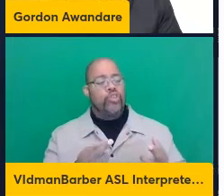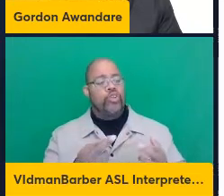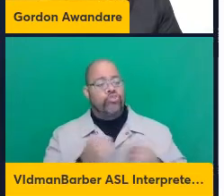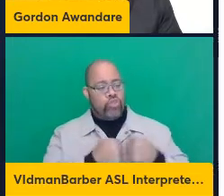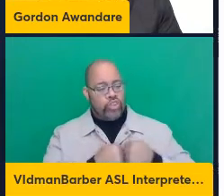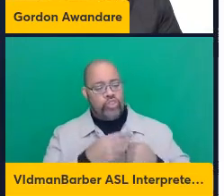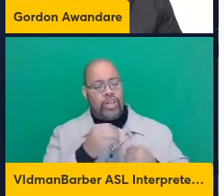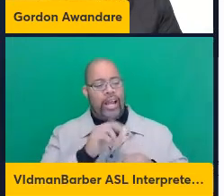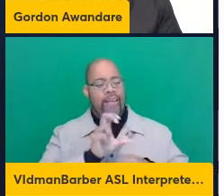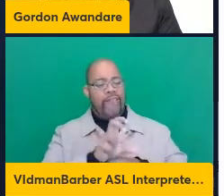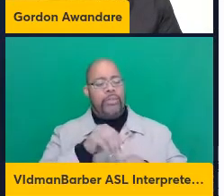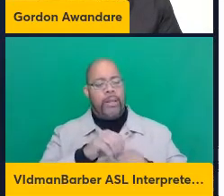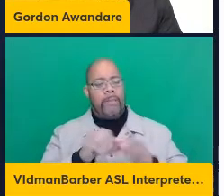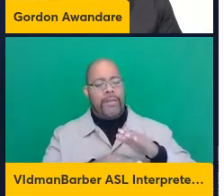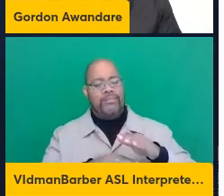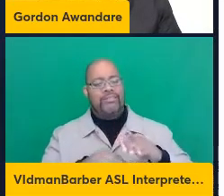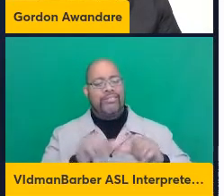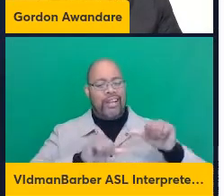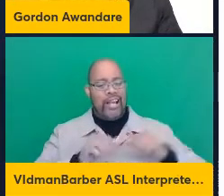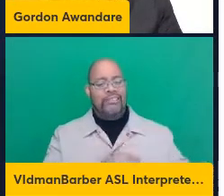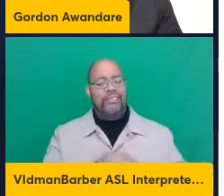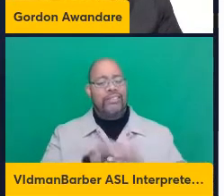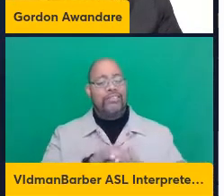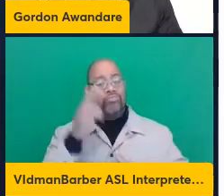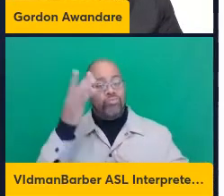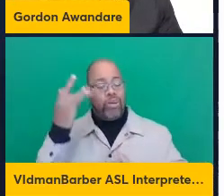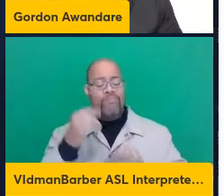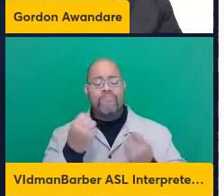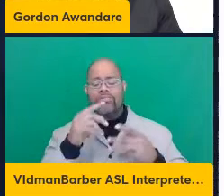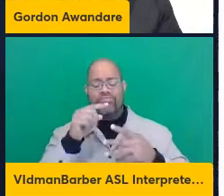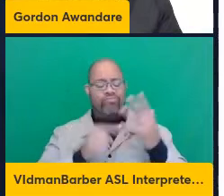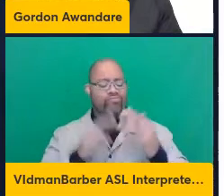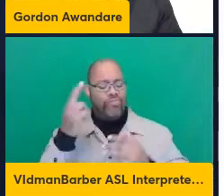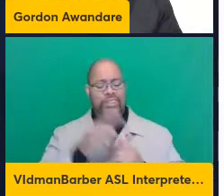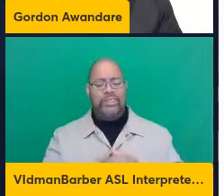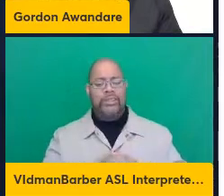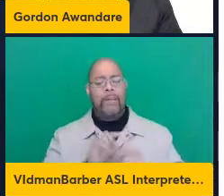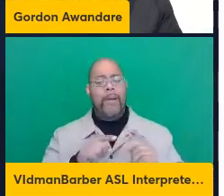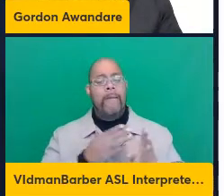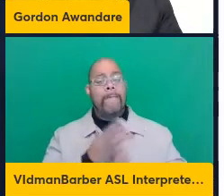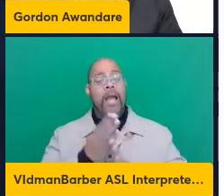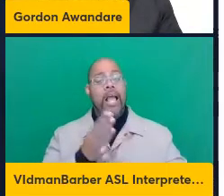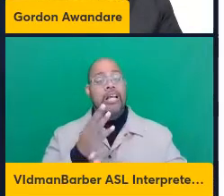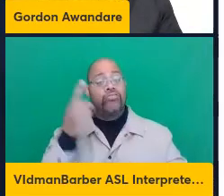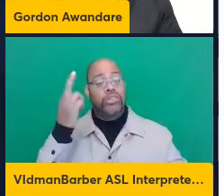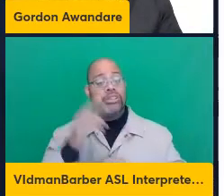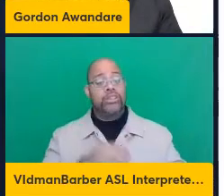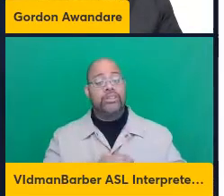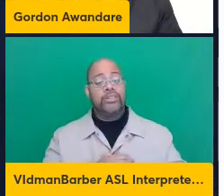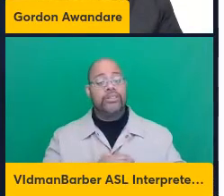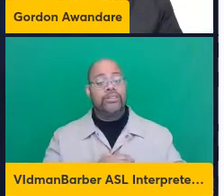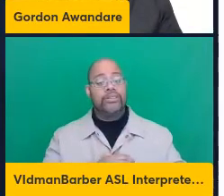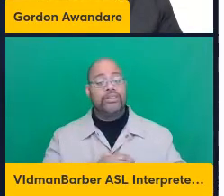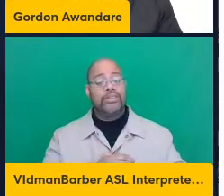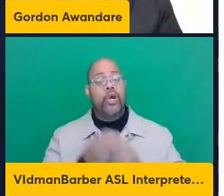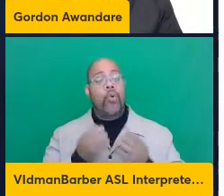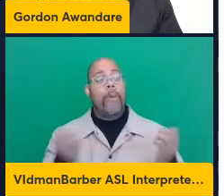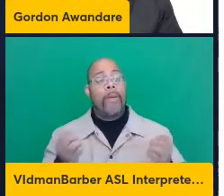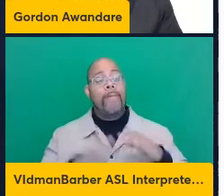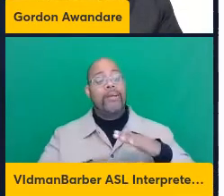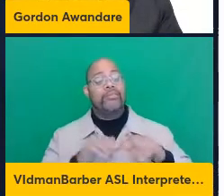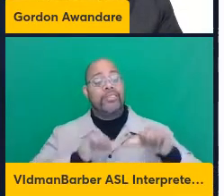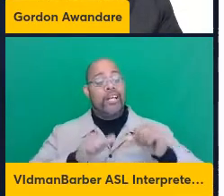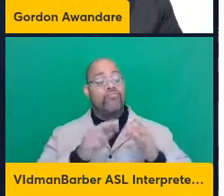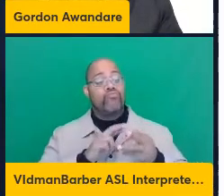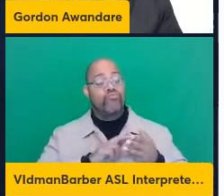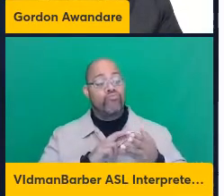basic science. And this is due to a number of reasons, but the main ones being that equipment for basic science